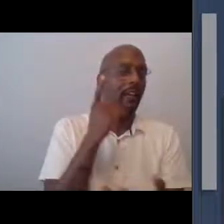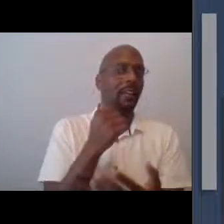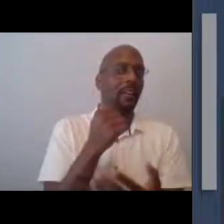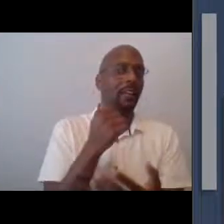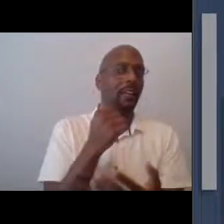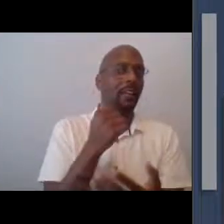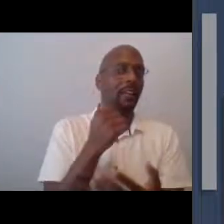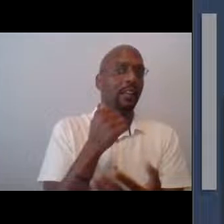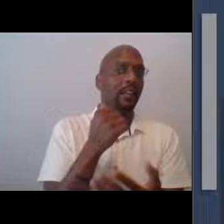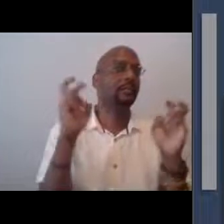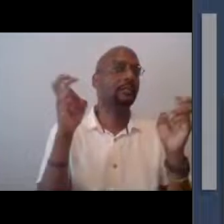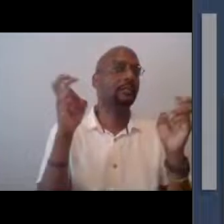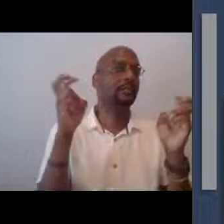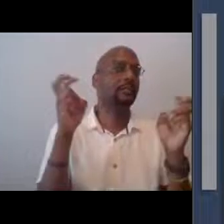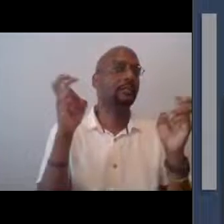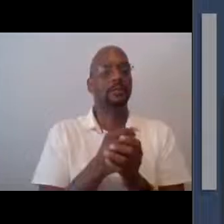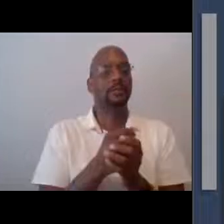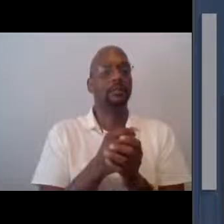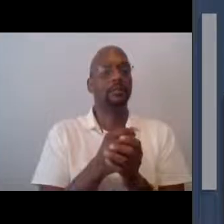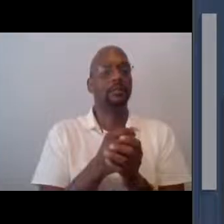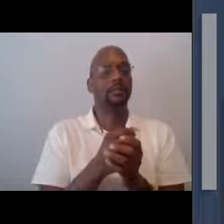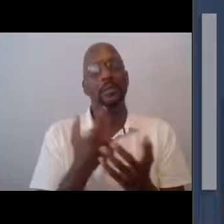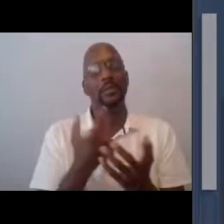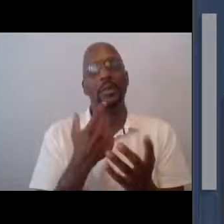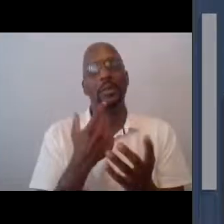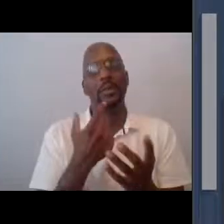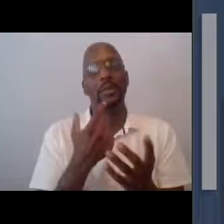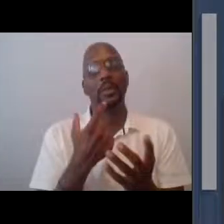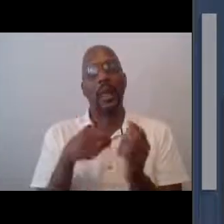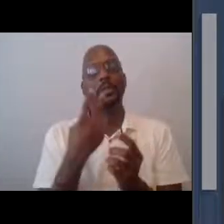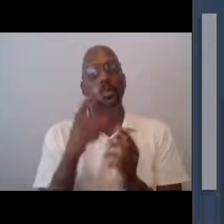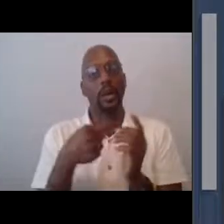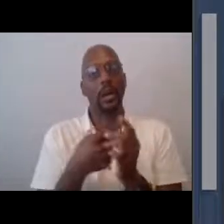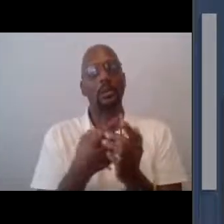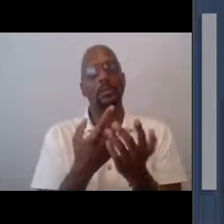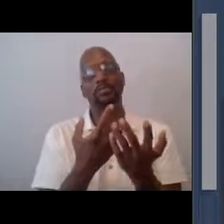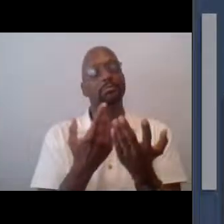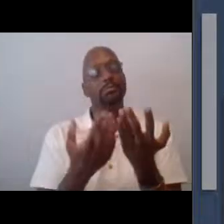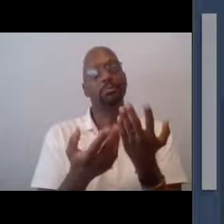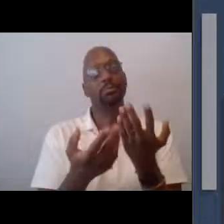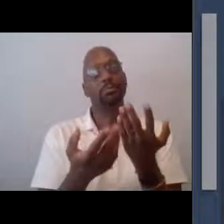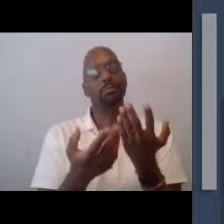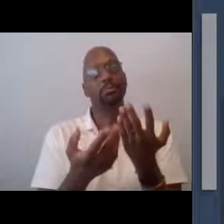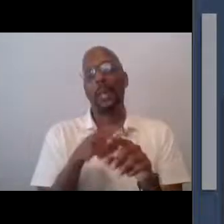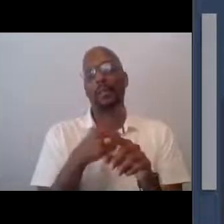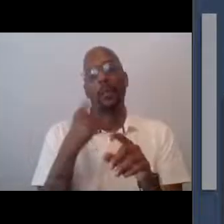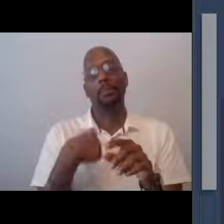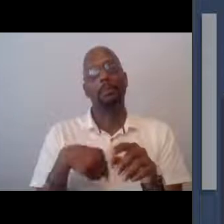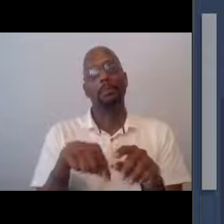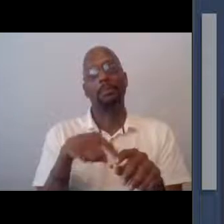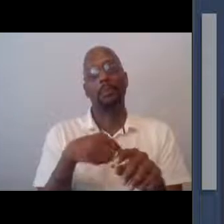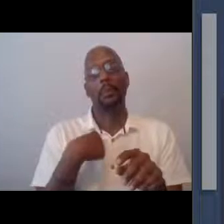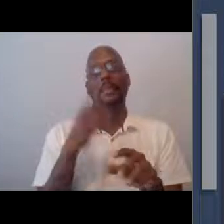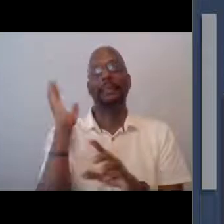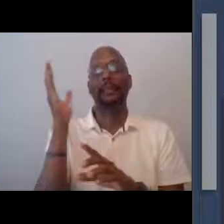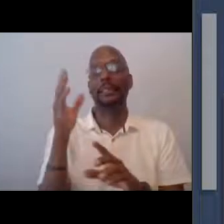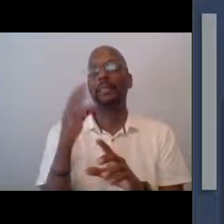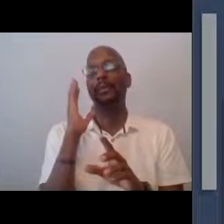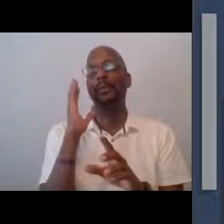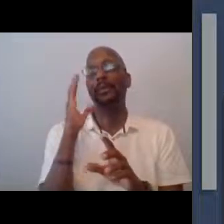in an hour or 2 or 10 minutes whenever Protect gets there up on the, Justice 40 comes